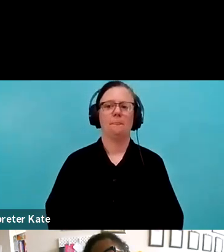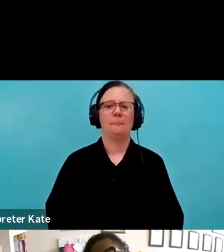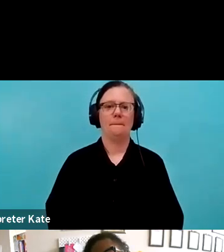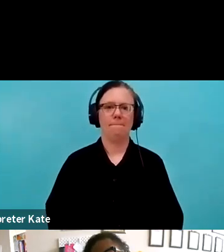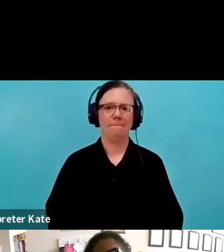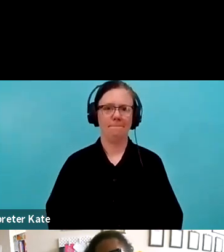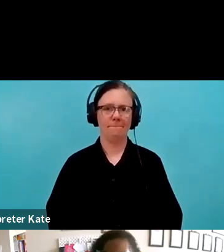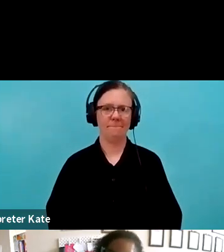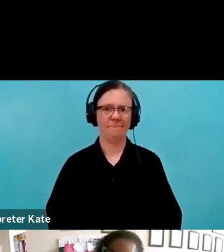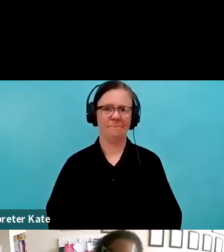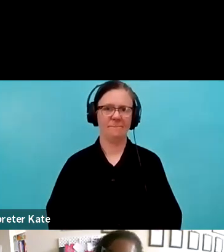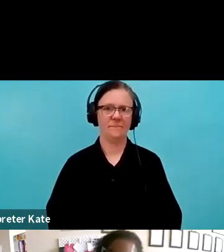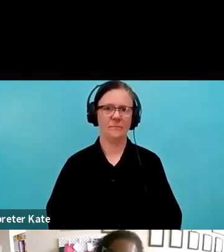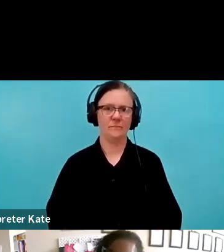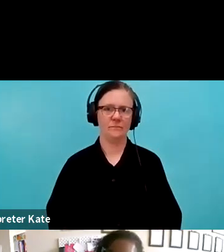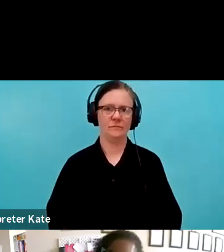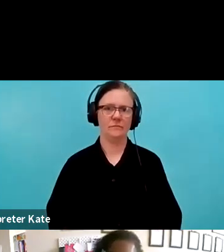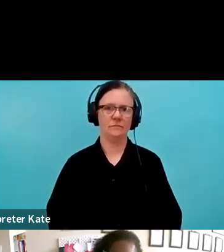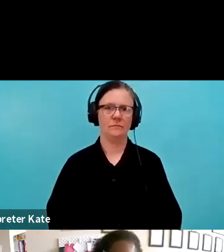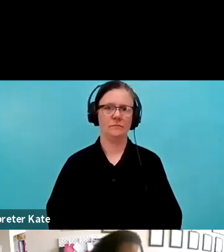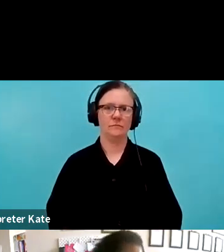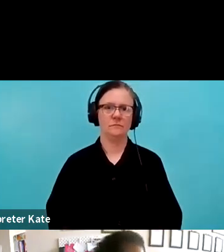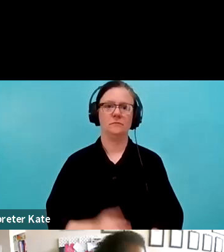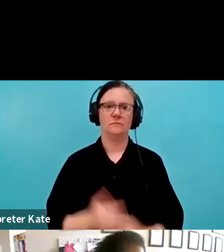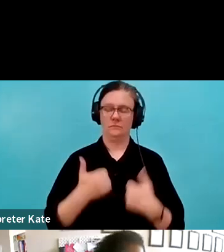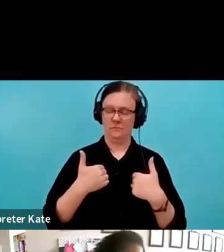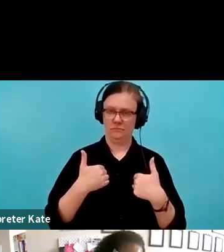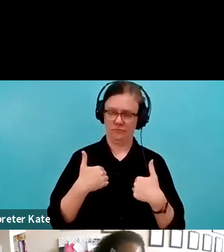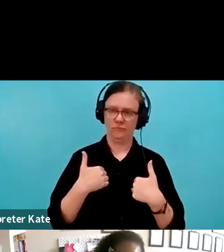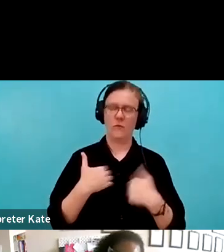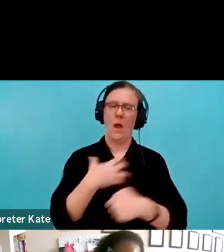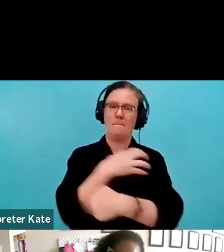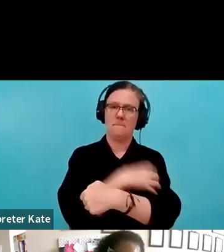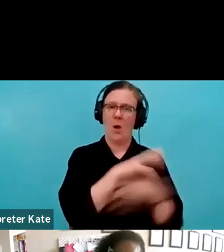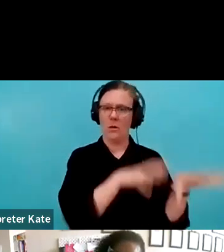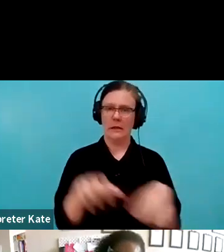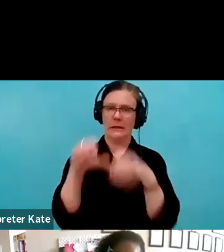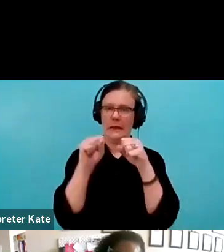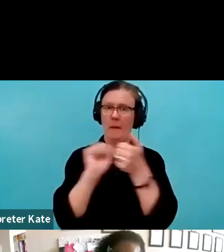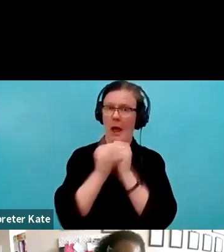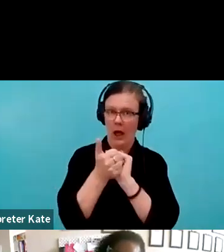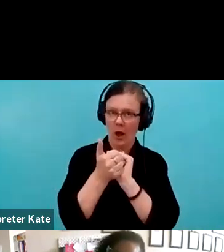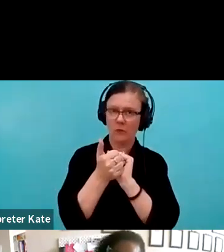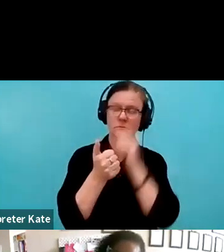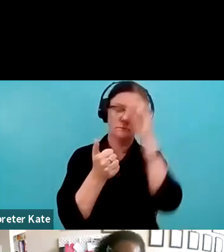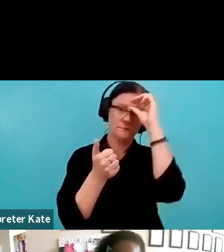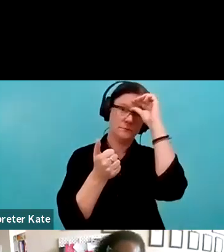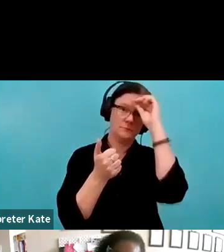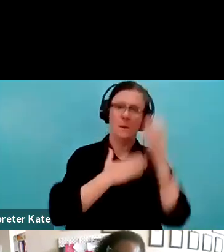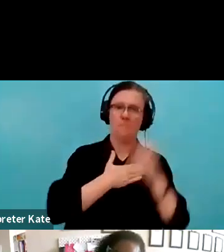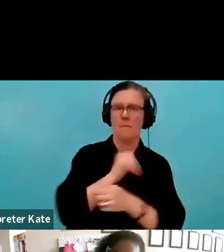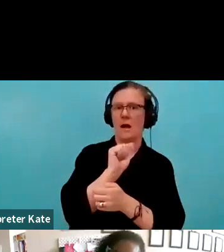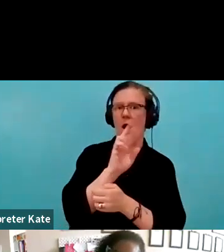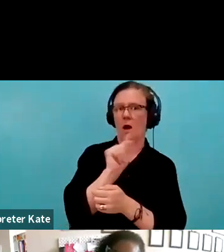And in regards to the way that I claim power as an artist, I think I do that through my